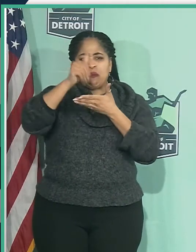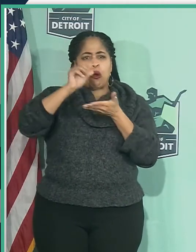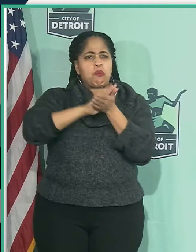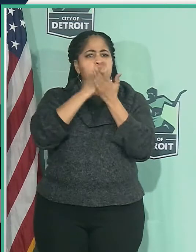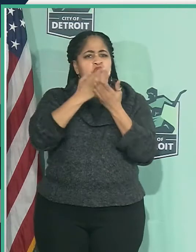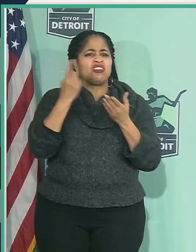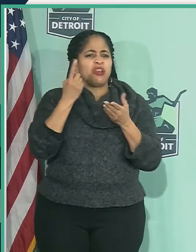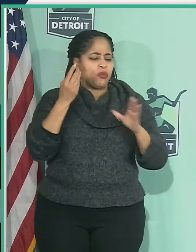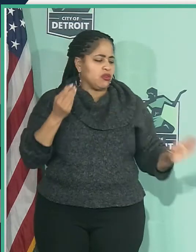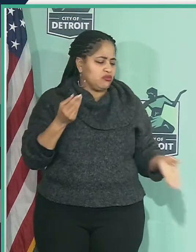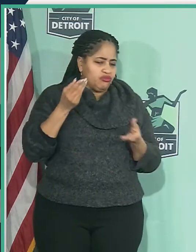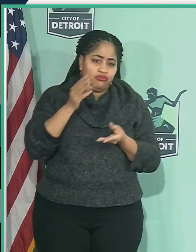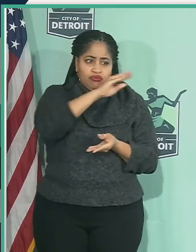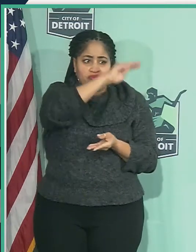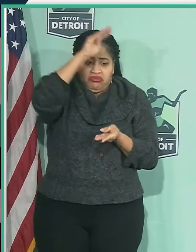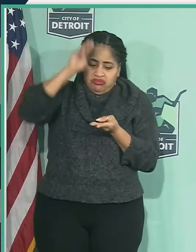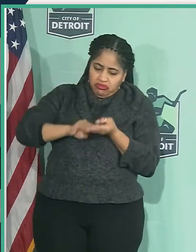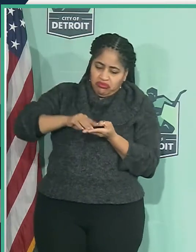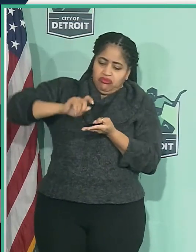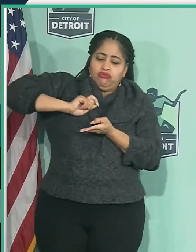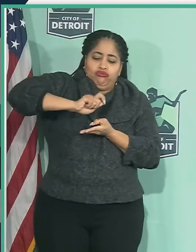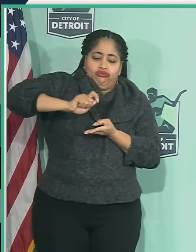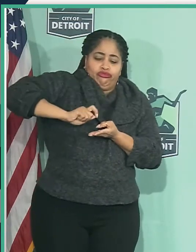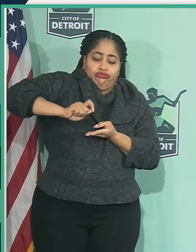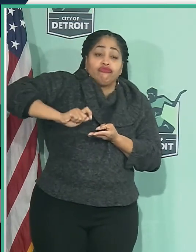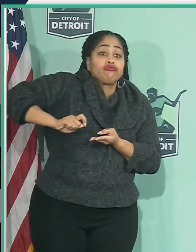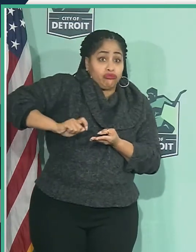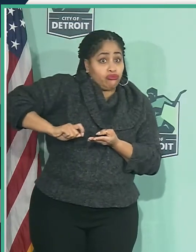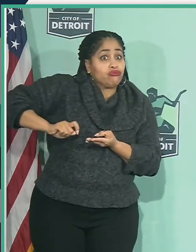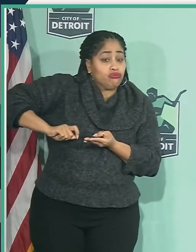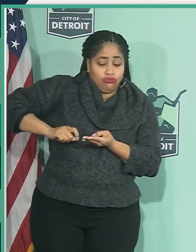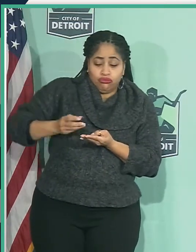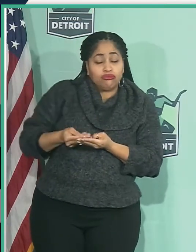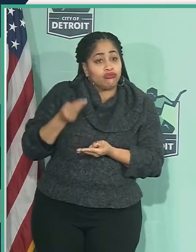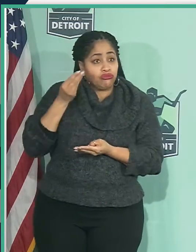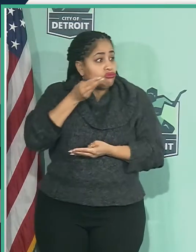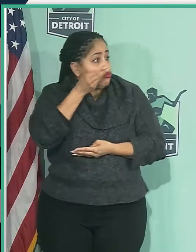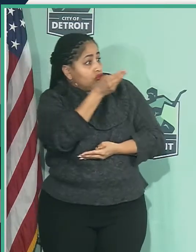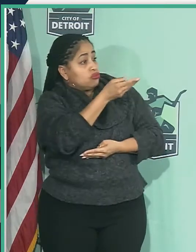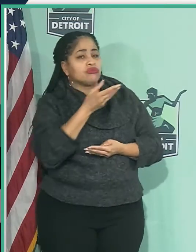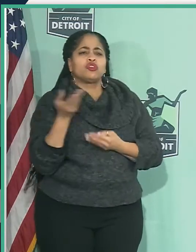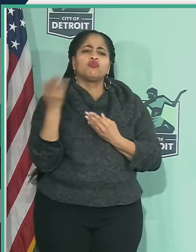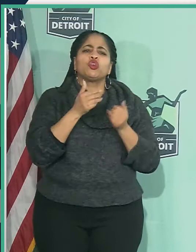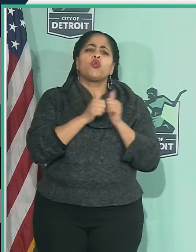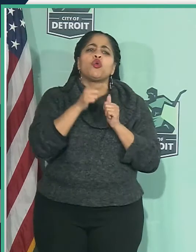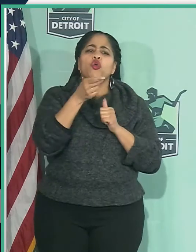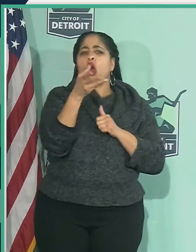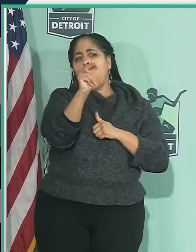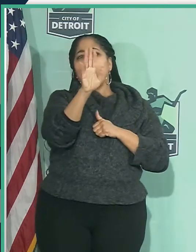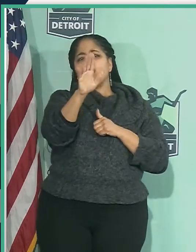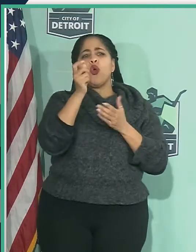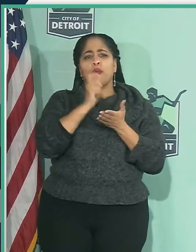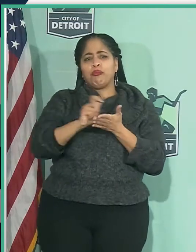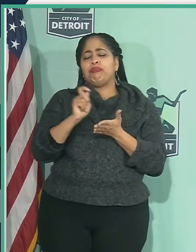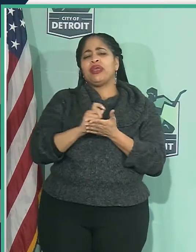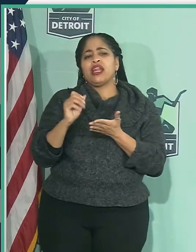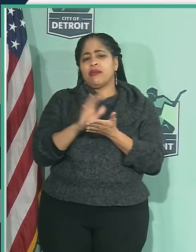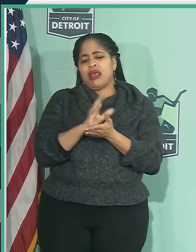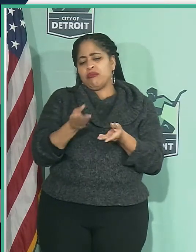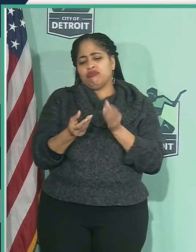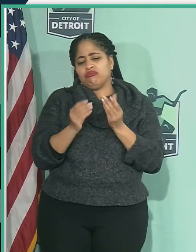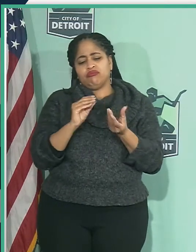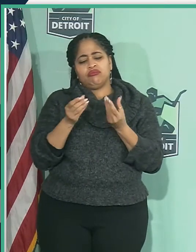book, something that you can put the consent form on as you sit in the car and fill it out. Bring something with you to write